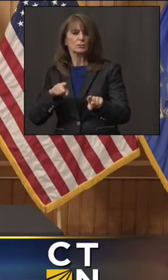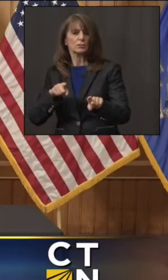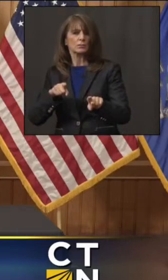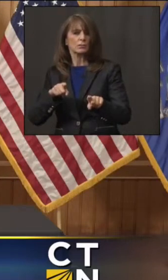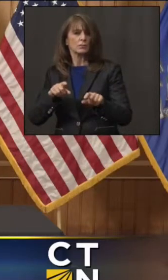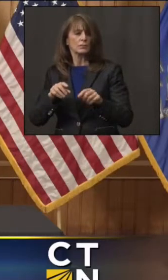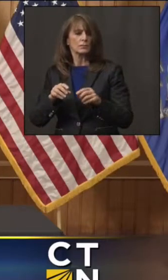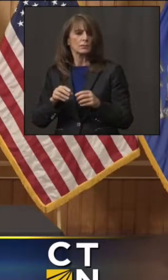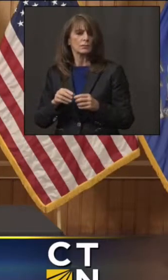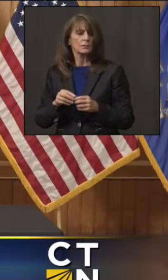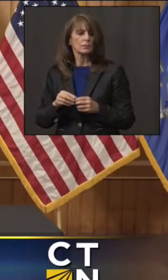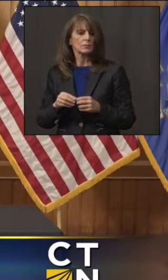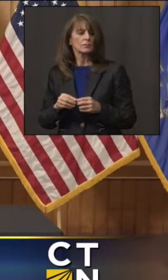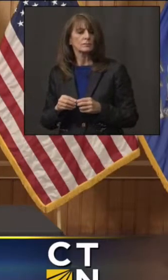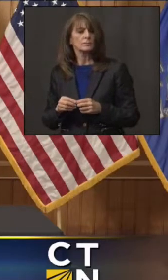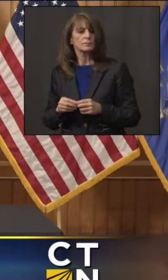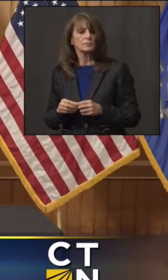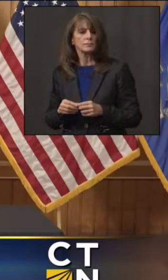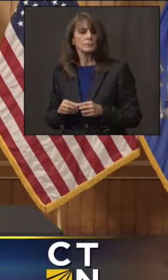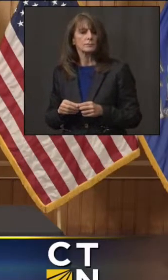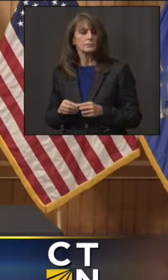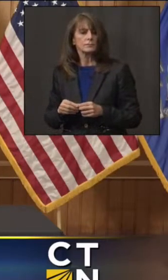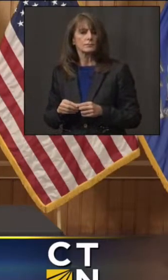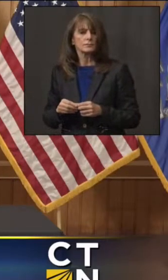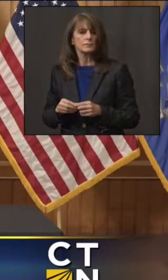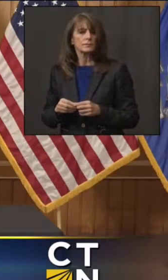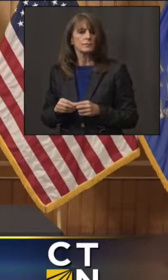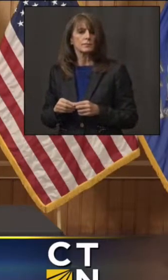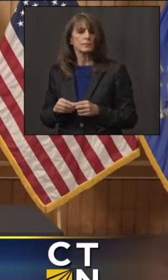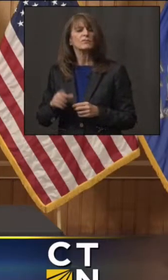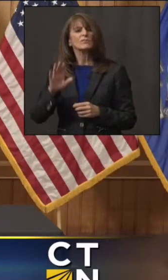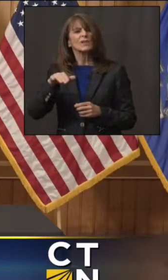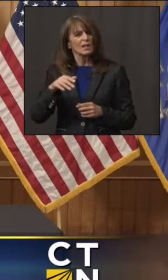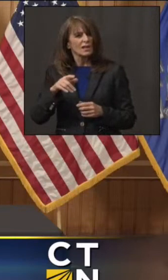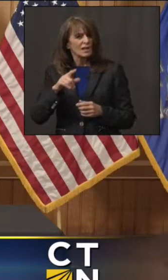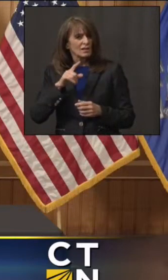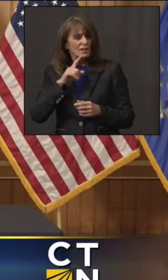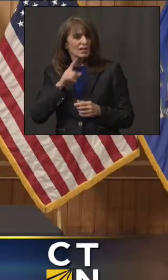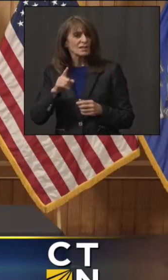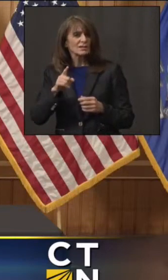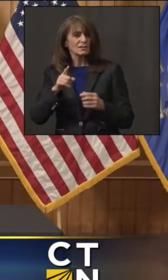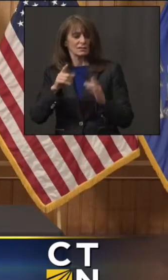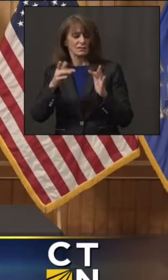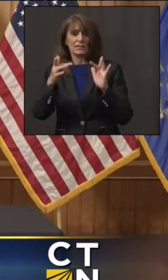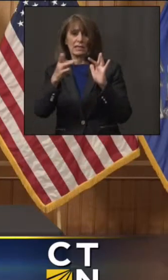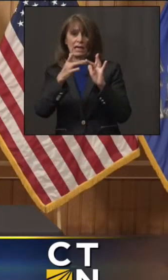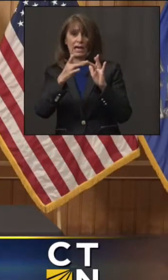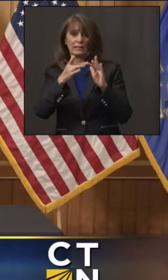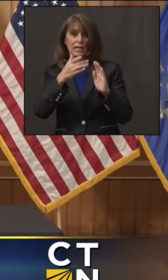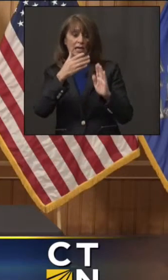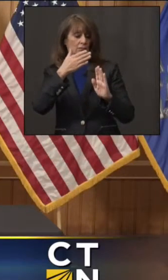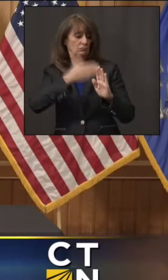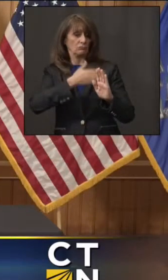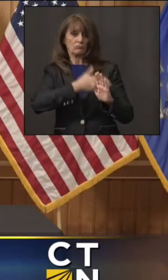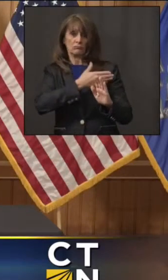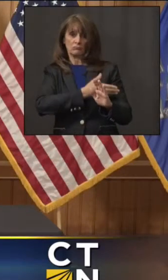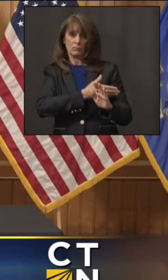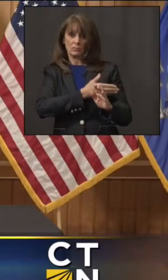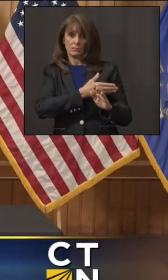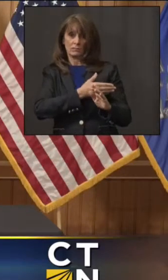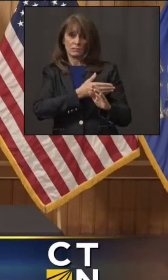Is the contract tracing bearing out that teachers and staff members who are contracting